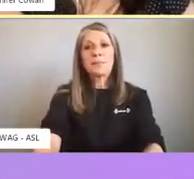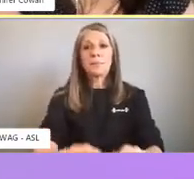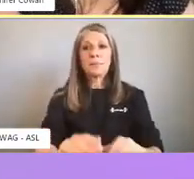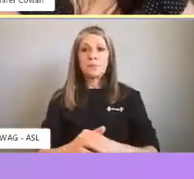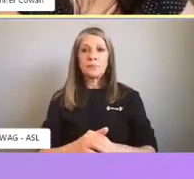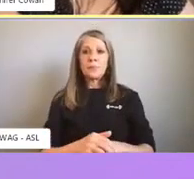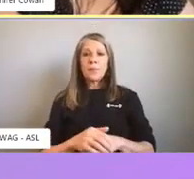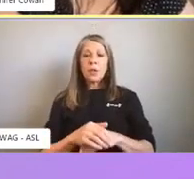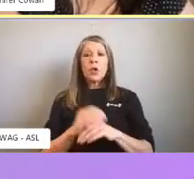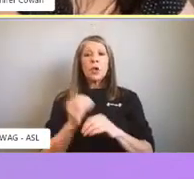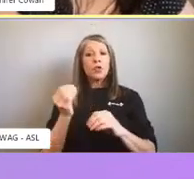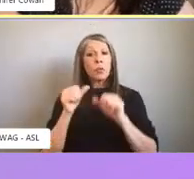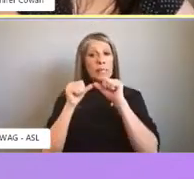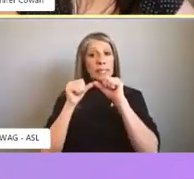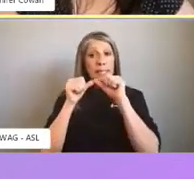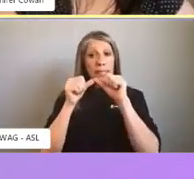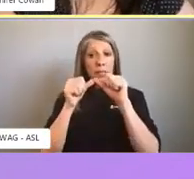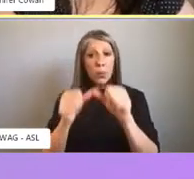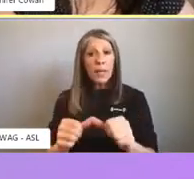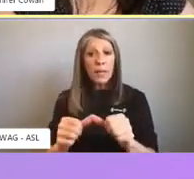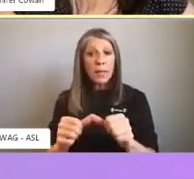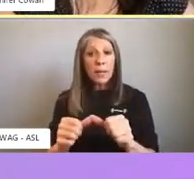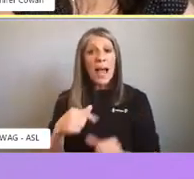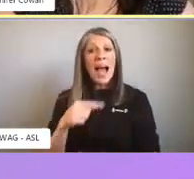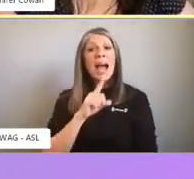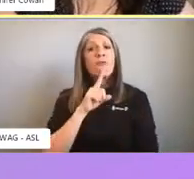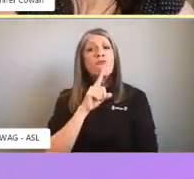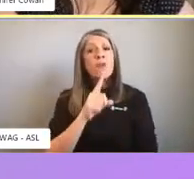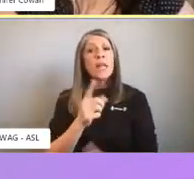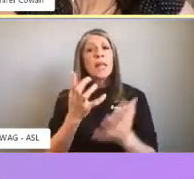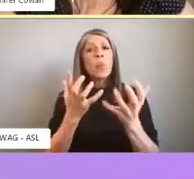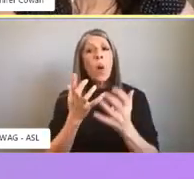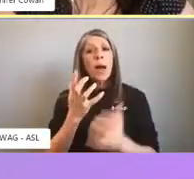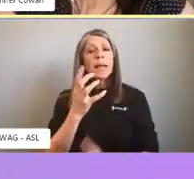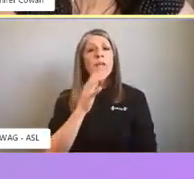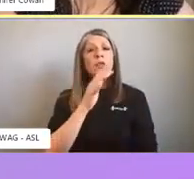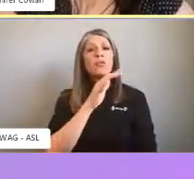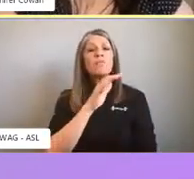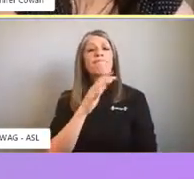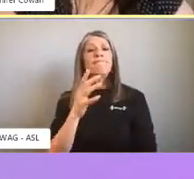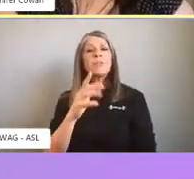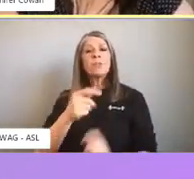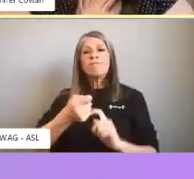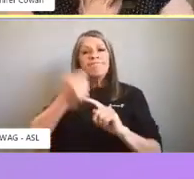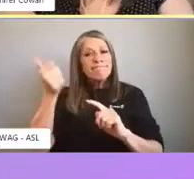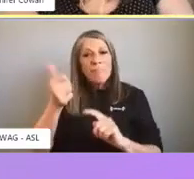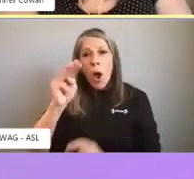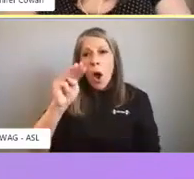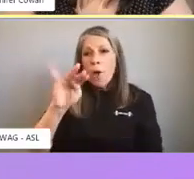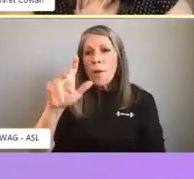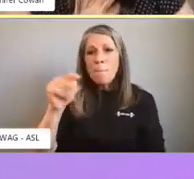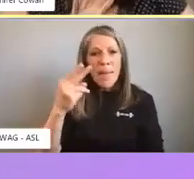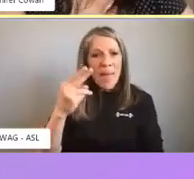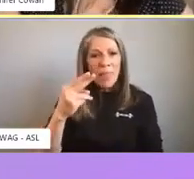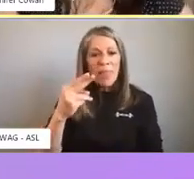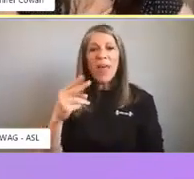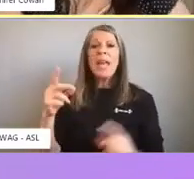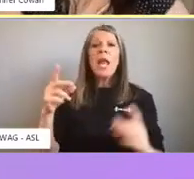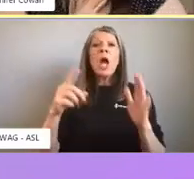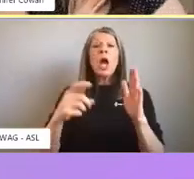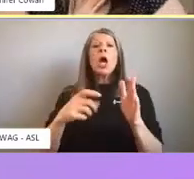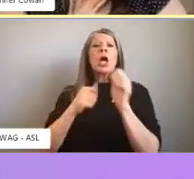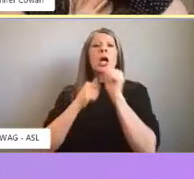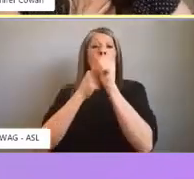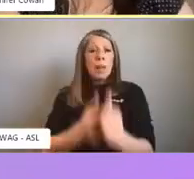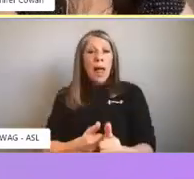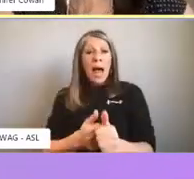So moving on, I really want to dispel a myth that compliance adds complexity. And again, some of you are probably